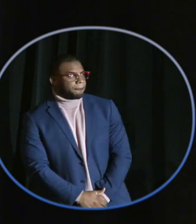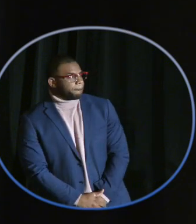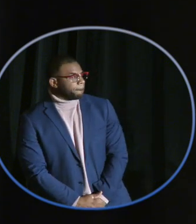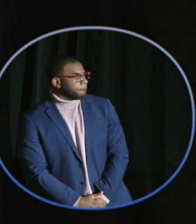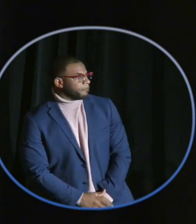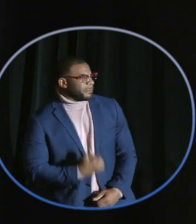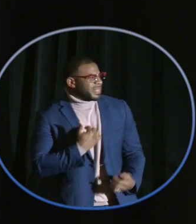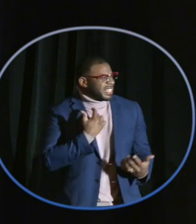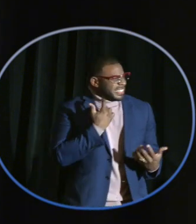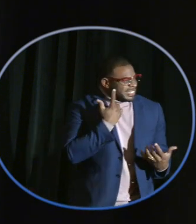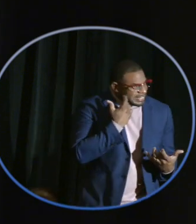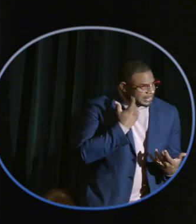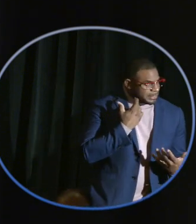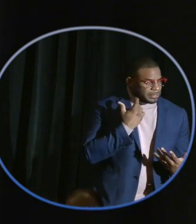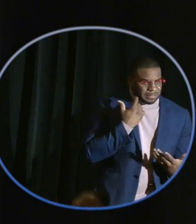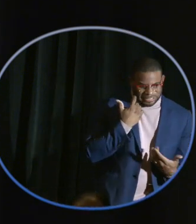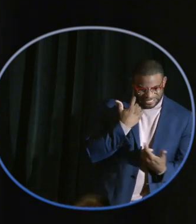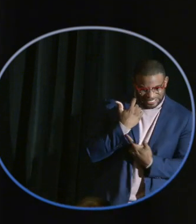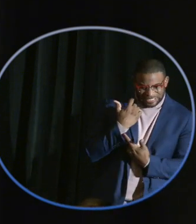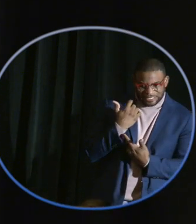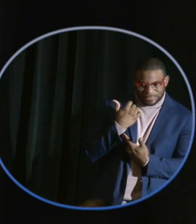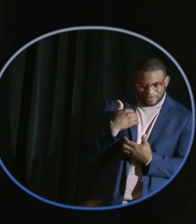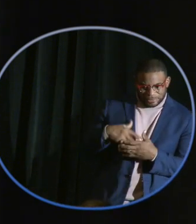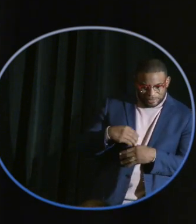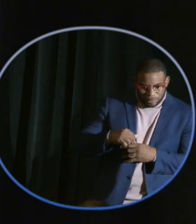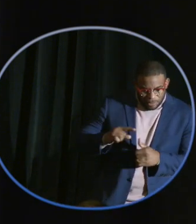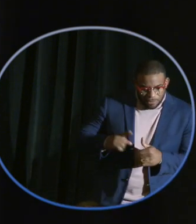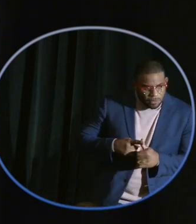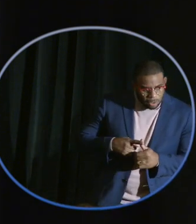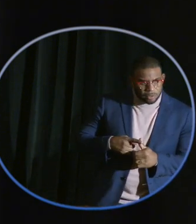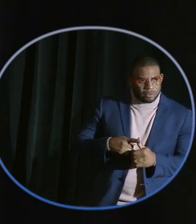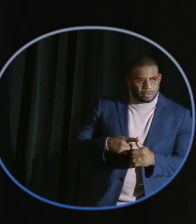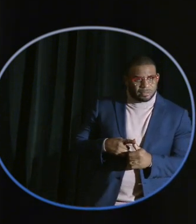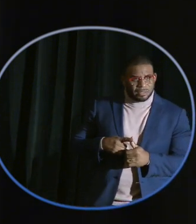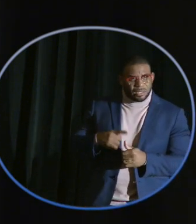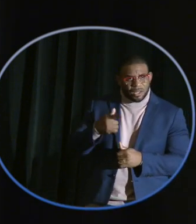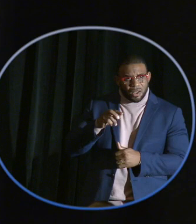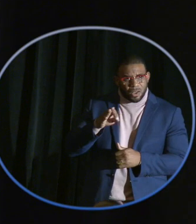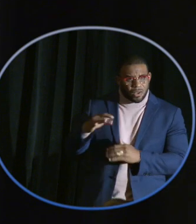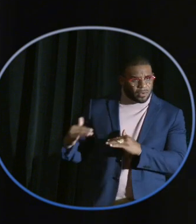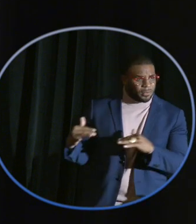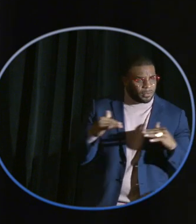1993. We had just recently come out of the first Gulf War.